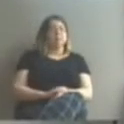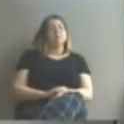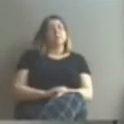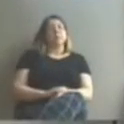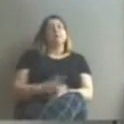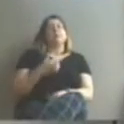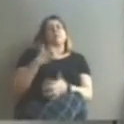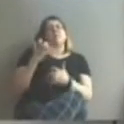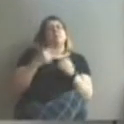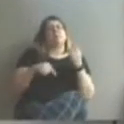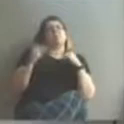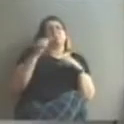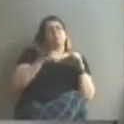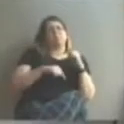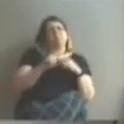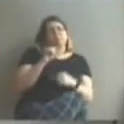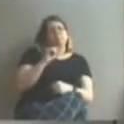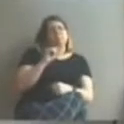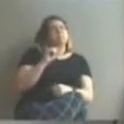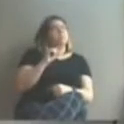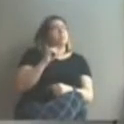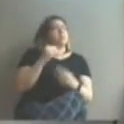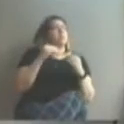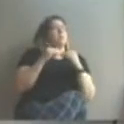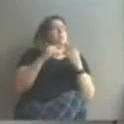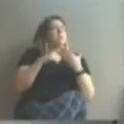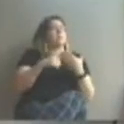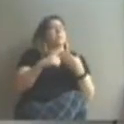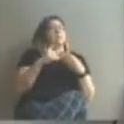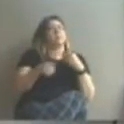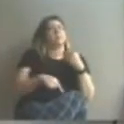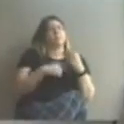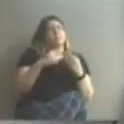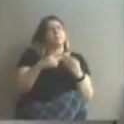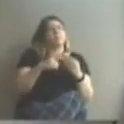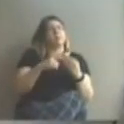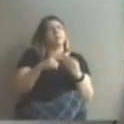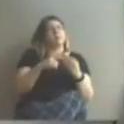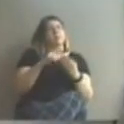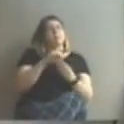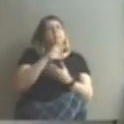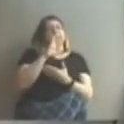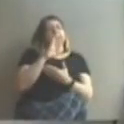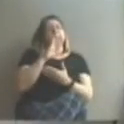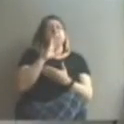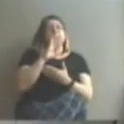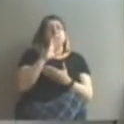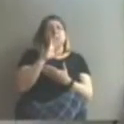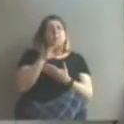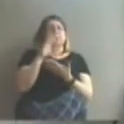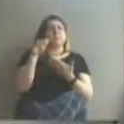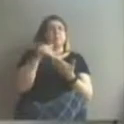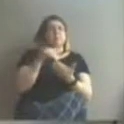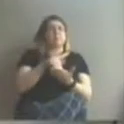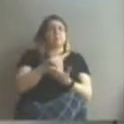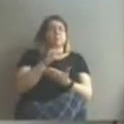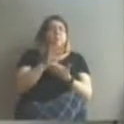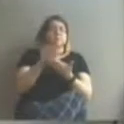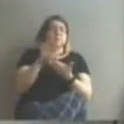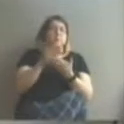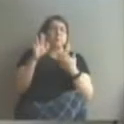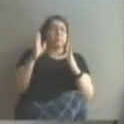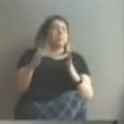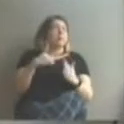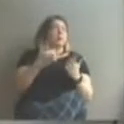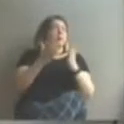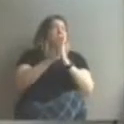I'd like to go back, Dr. Razor, and have further discussion about the centralized custodians. I did ask for a